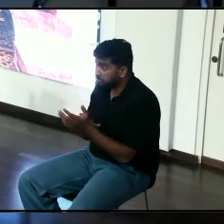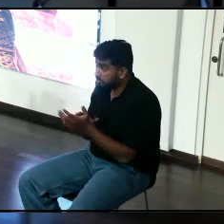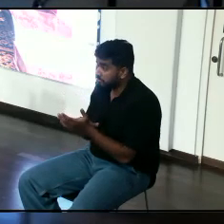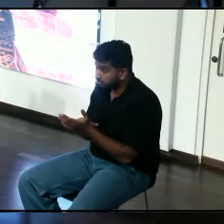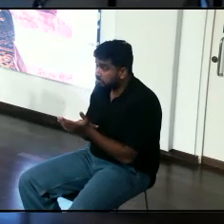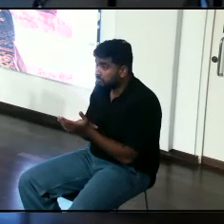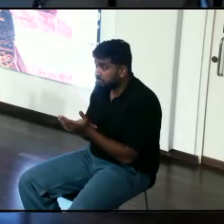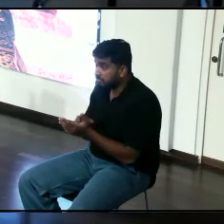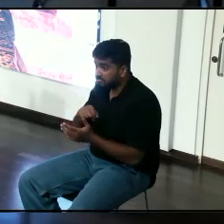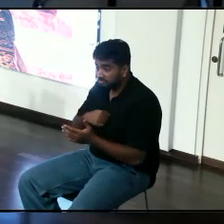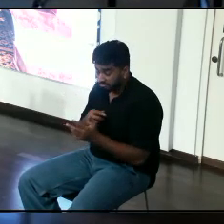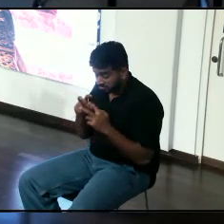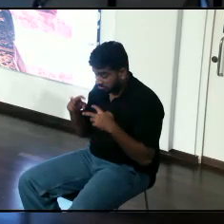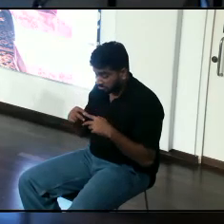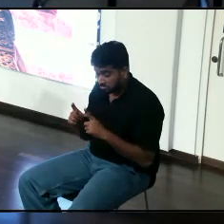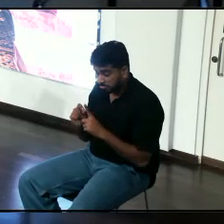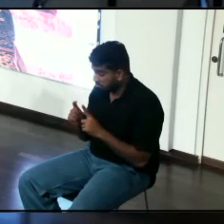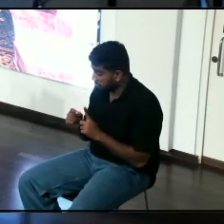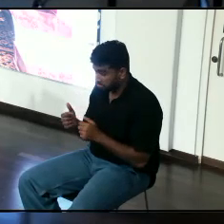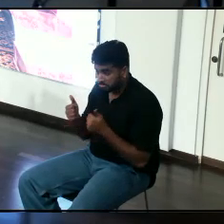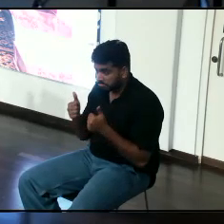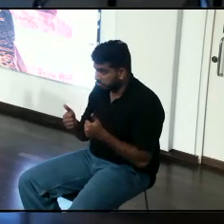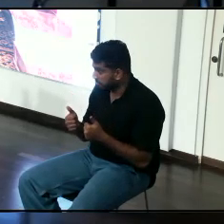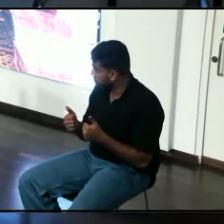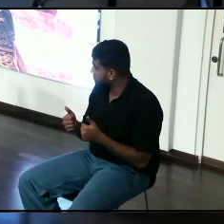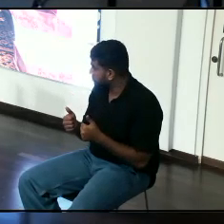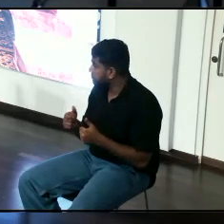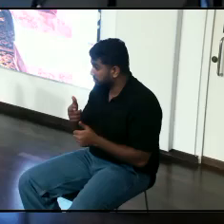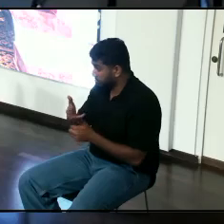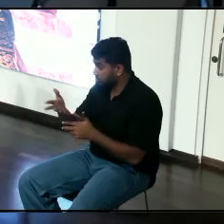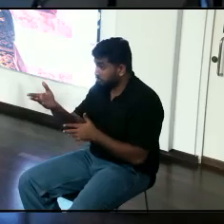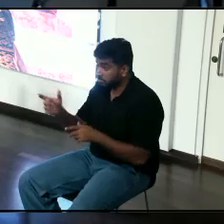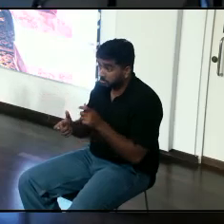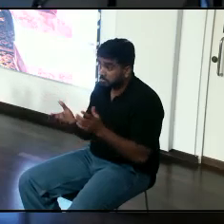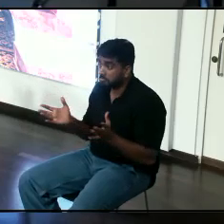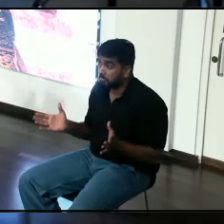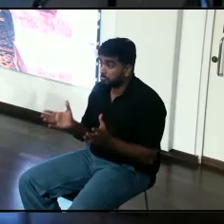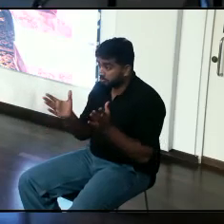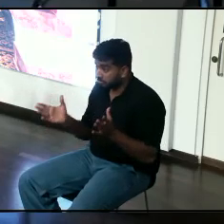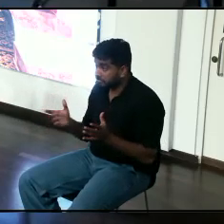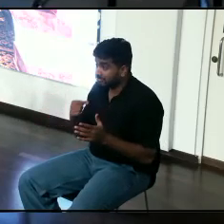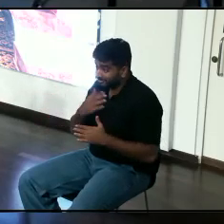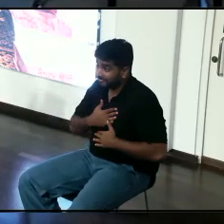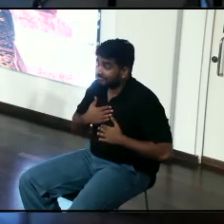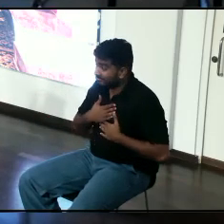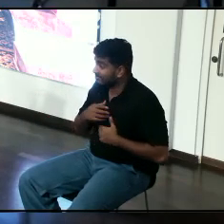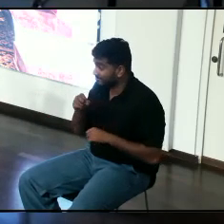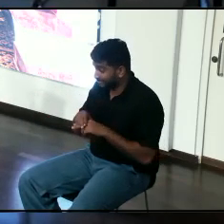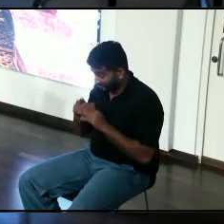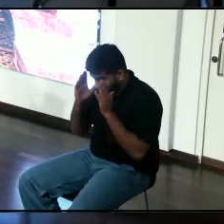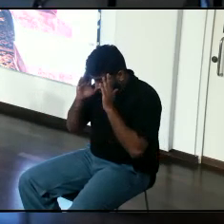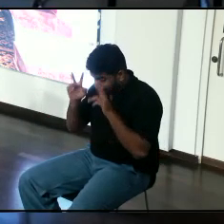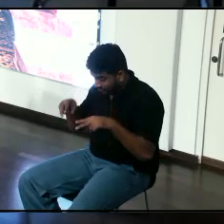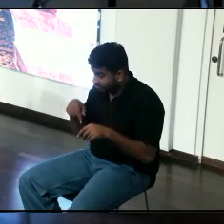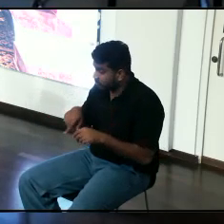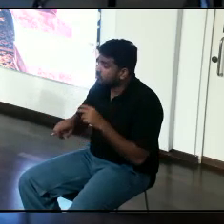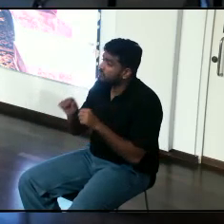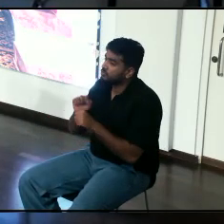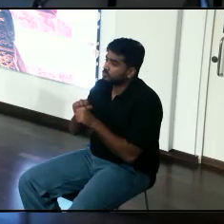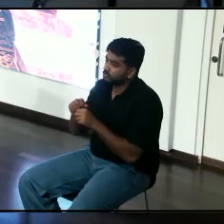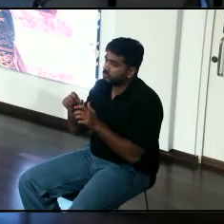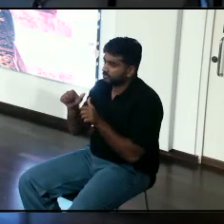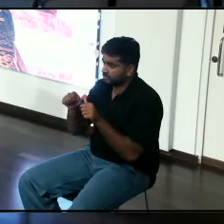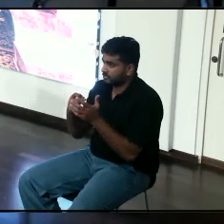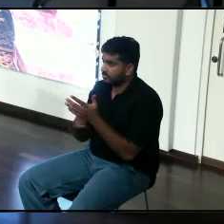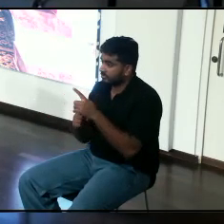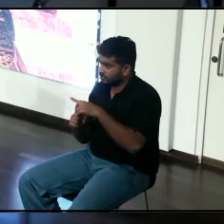that self-discipline. So also encouraging everyone that they'll enjoy the focus of the book as well. Thank you, Robert.